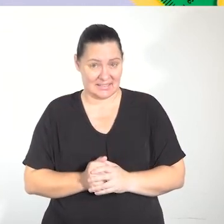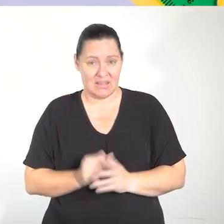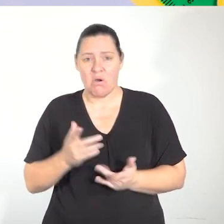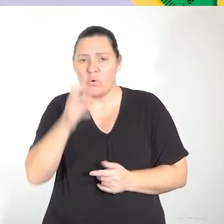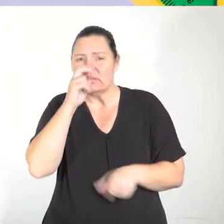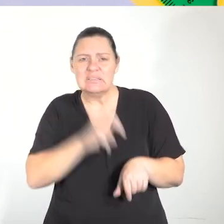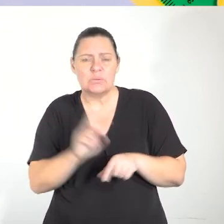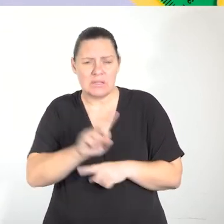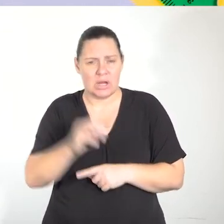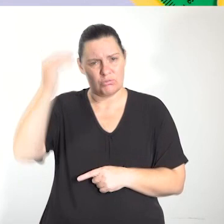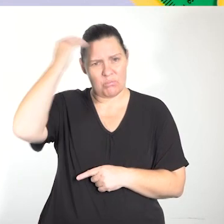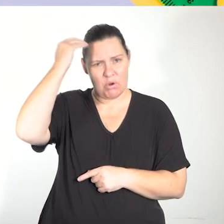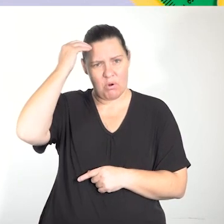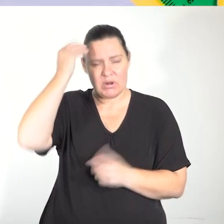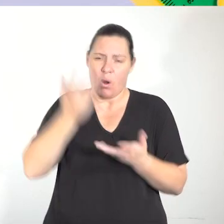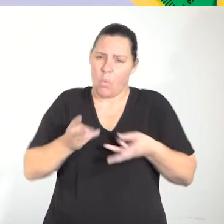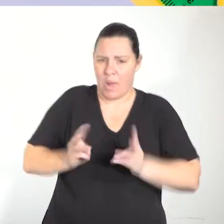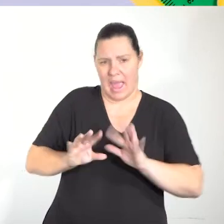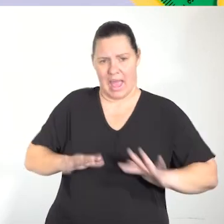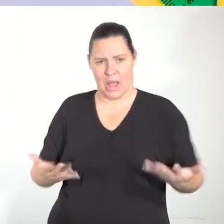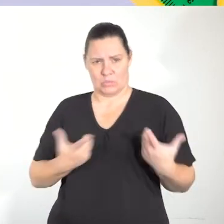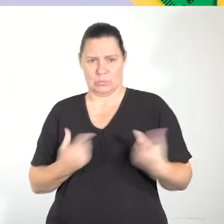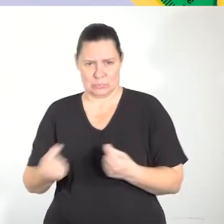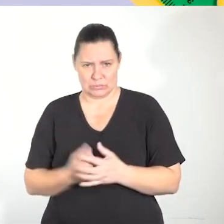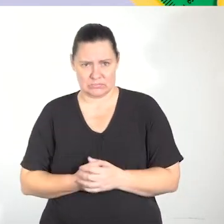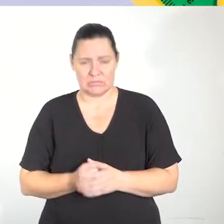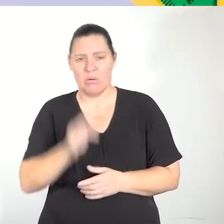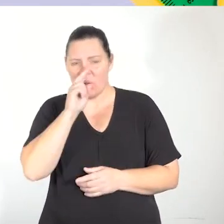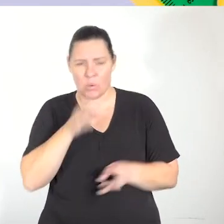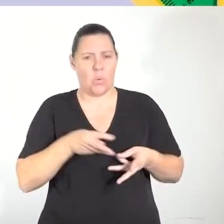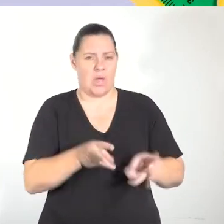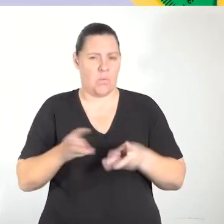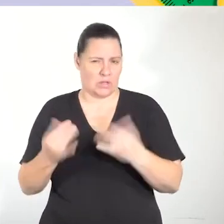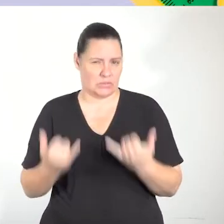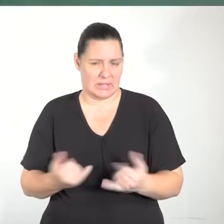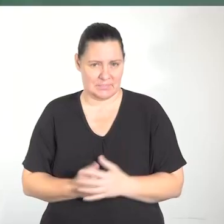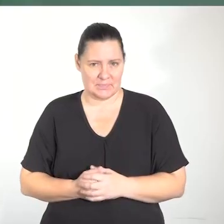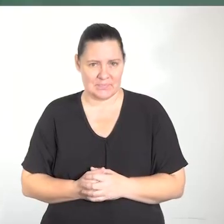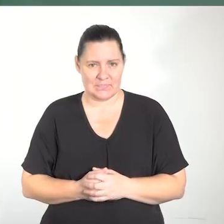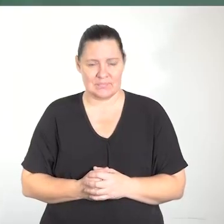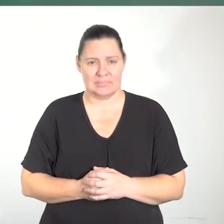need is your brain and a method. So let us look at these methods in today's lesson.